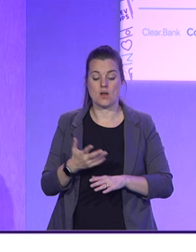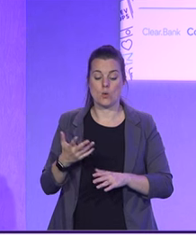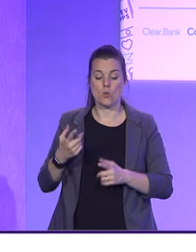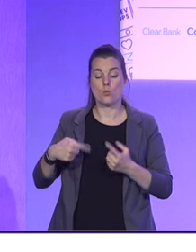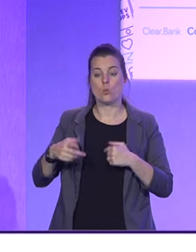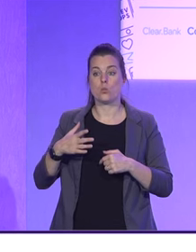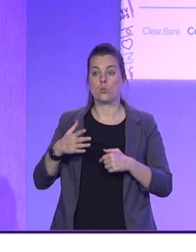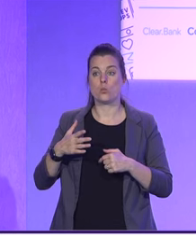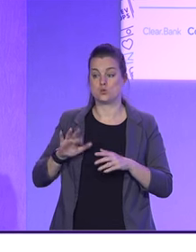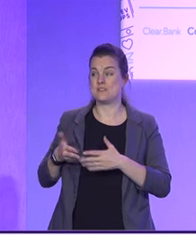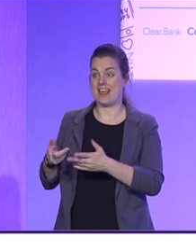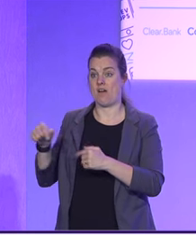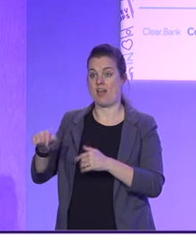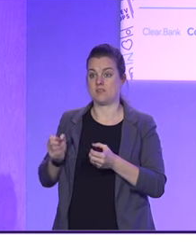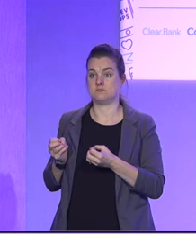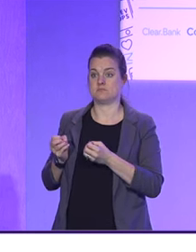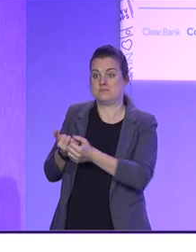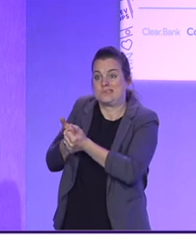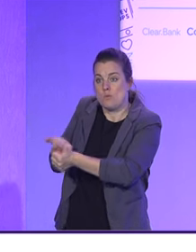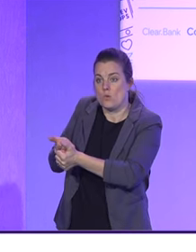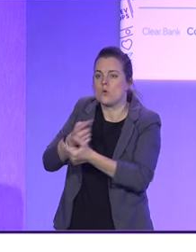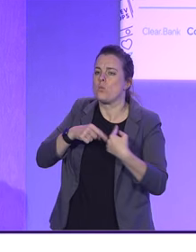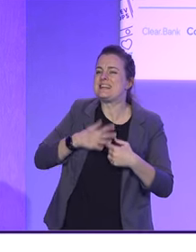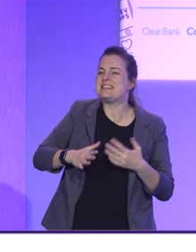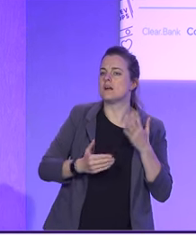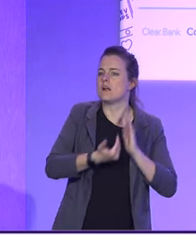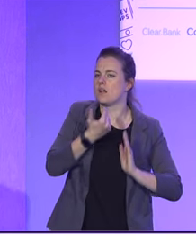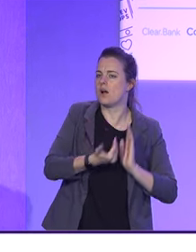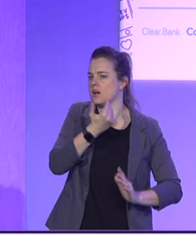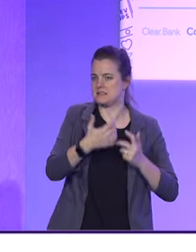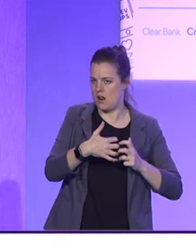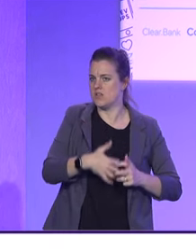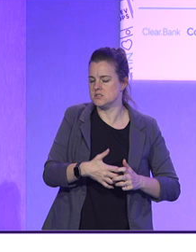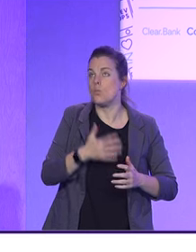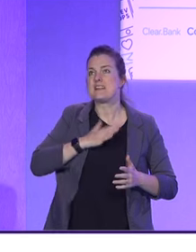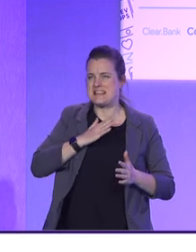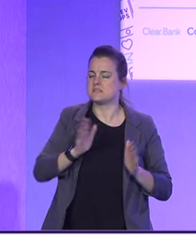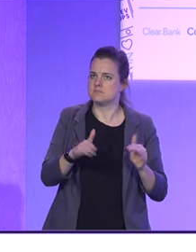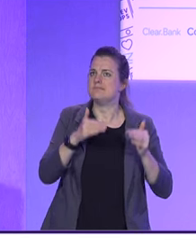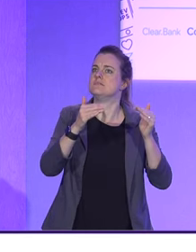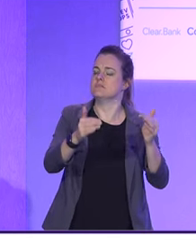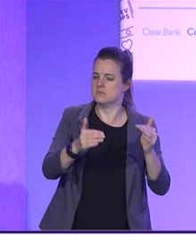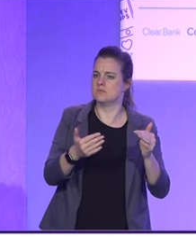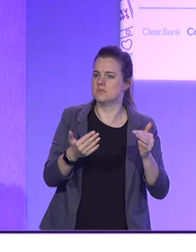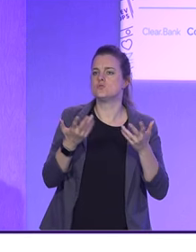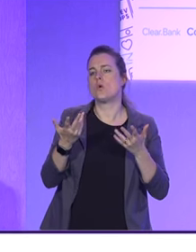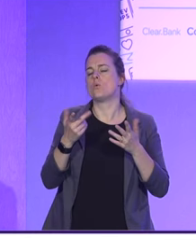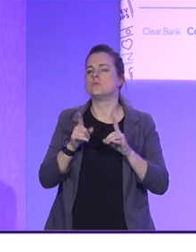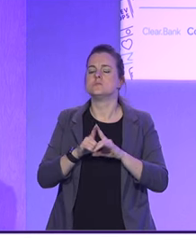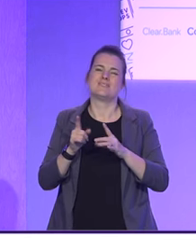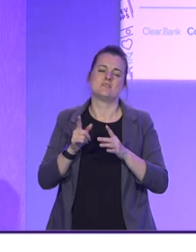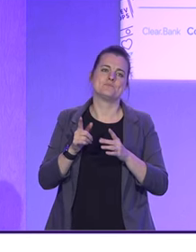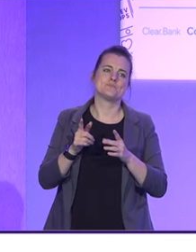need the latest technologies that basically give us the best performance. As always, working with data